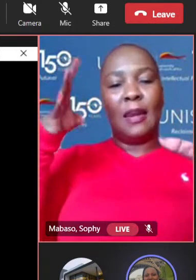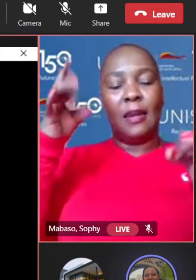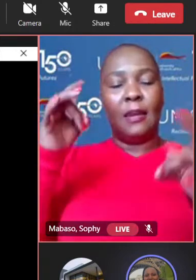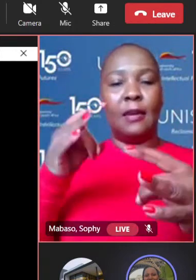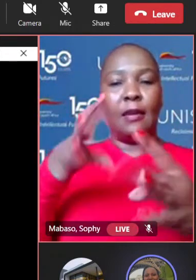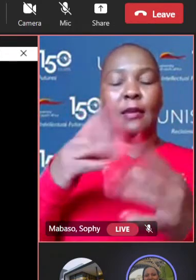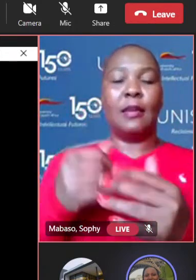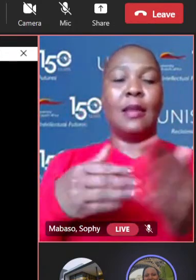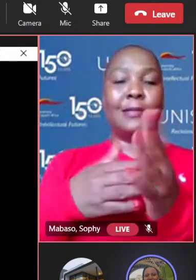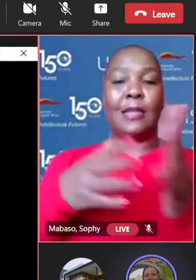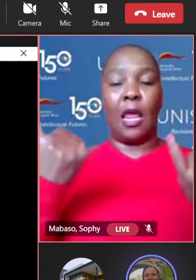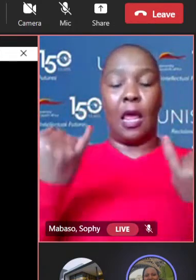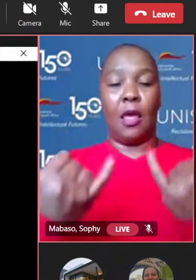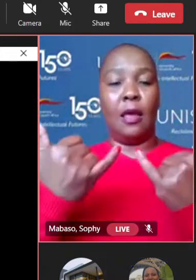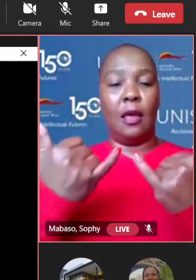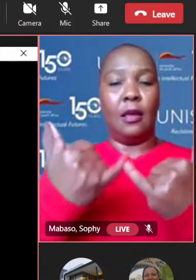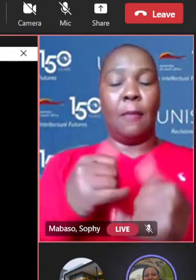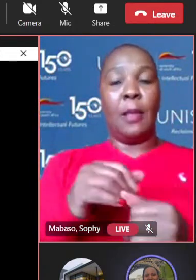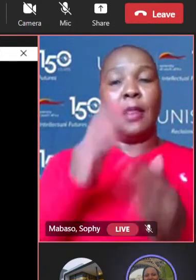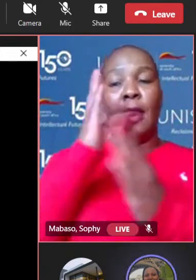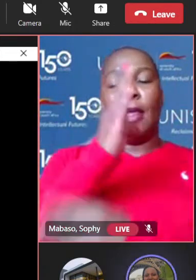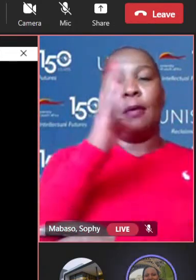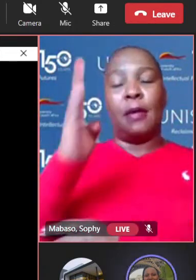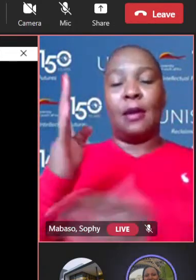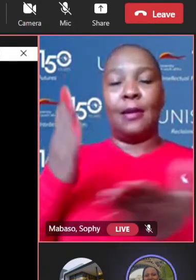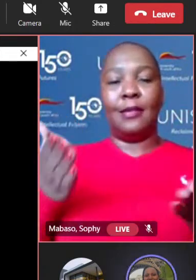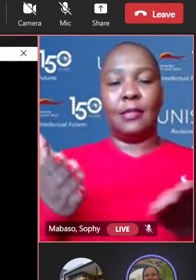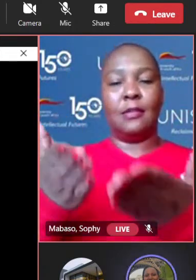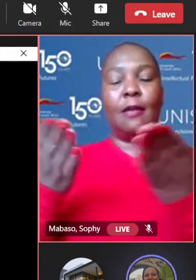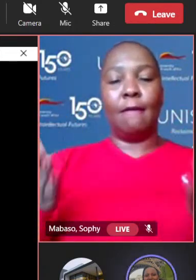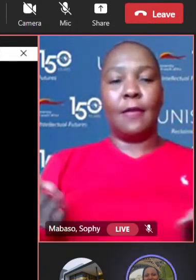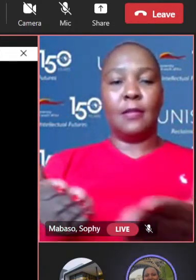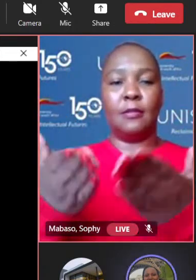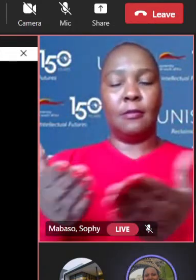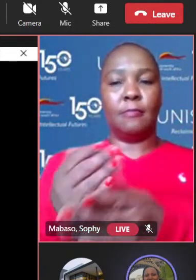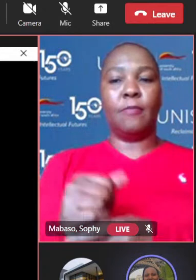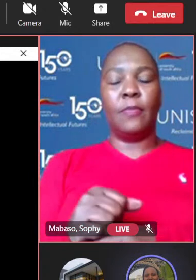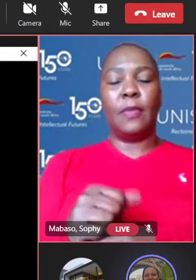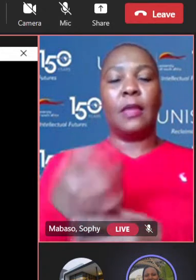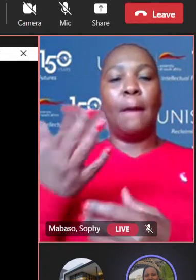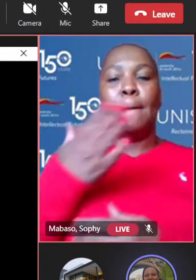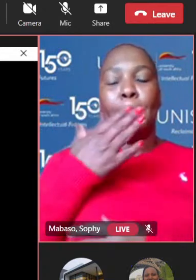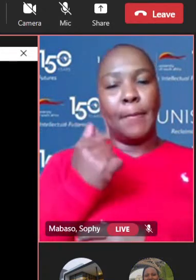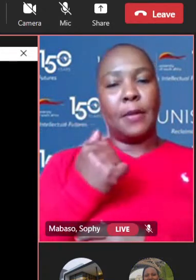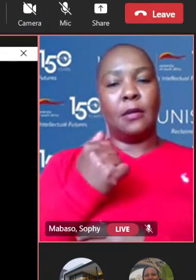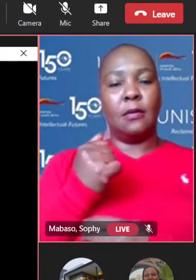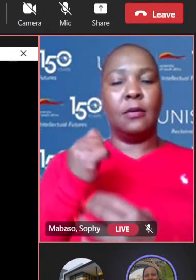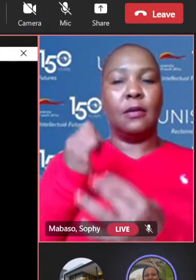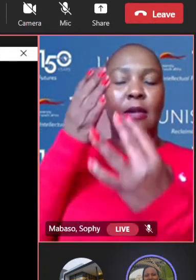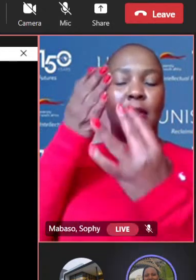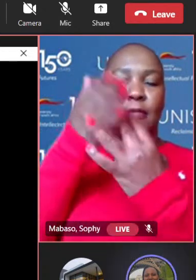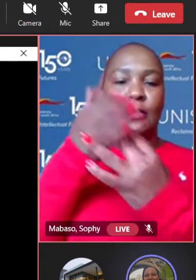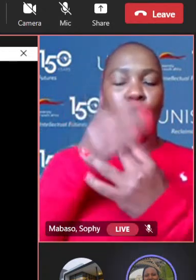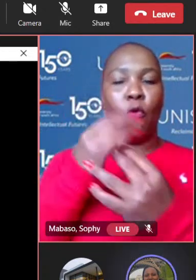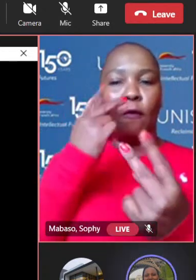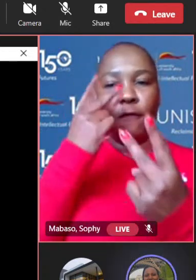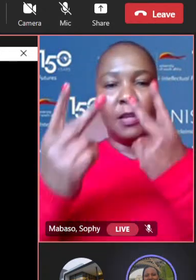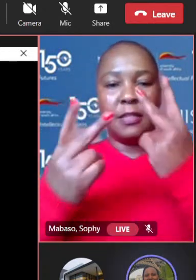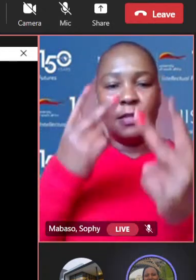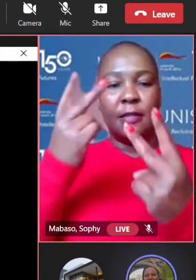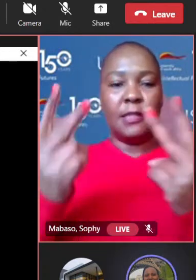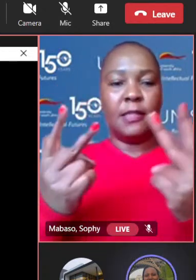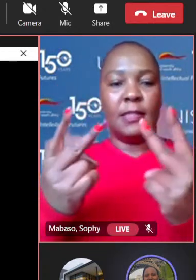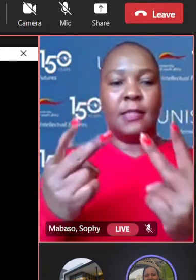information about the library services, please access or visit guides